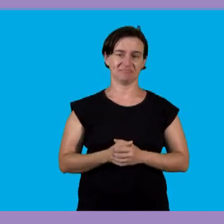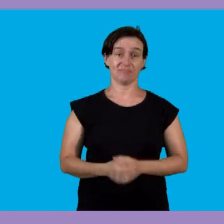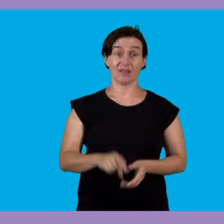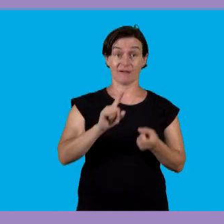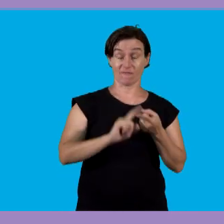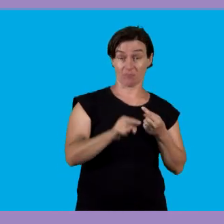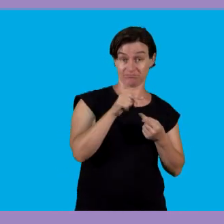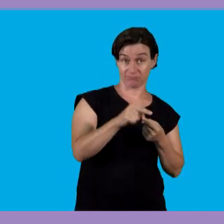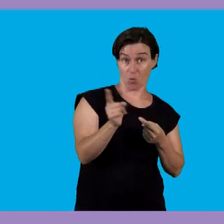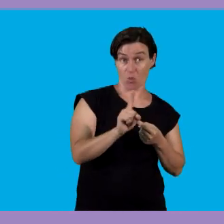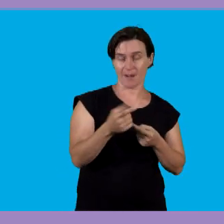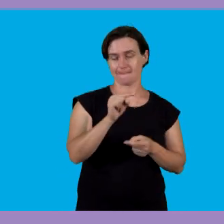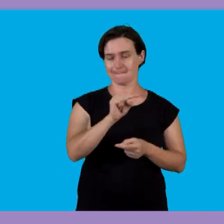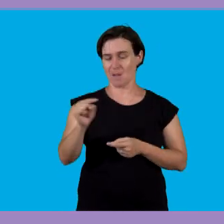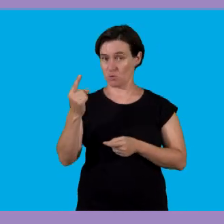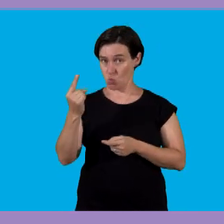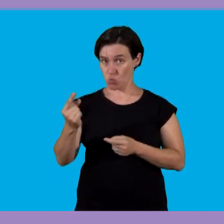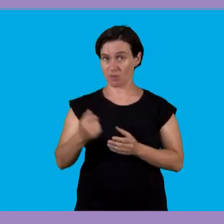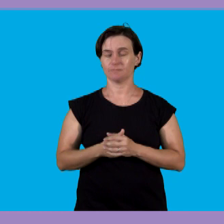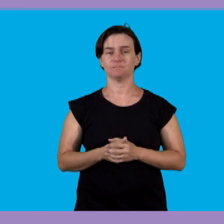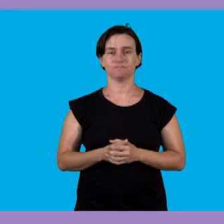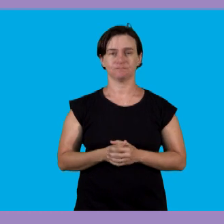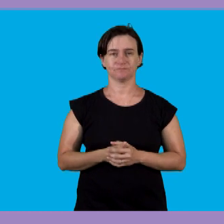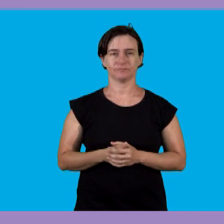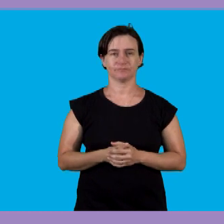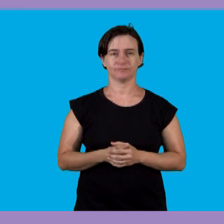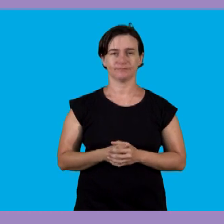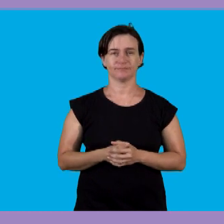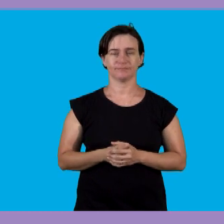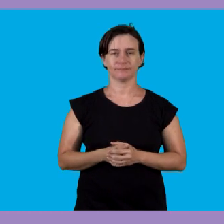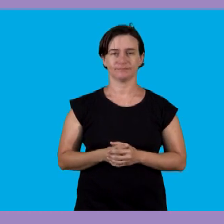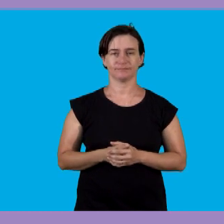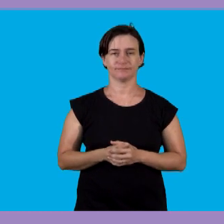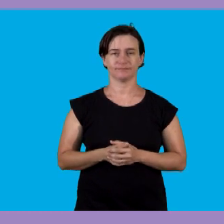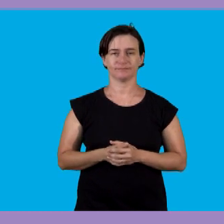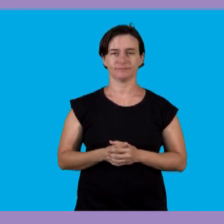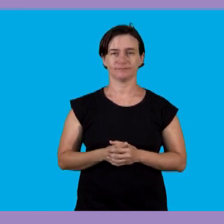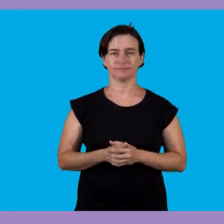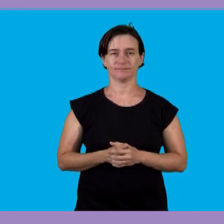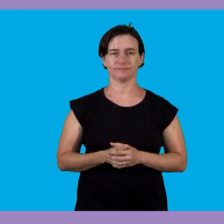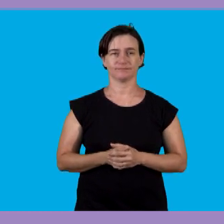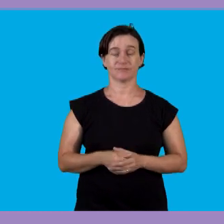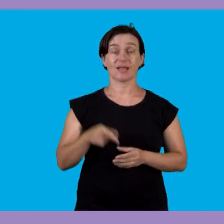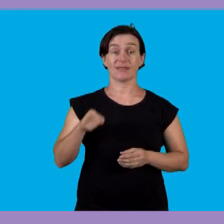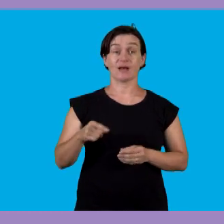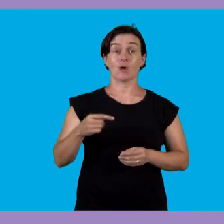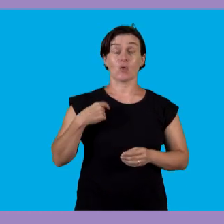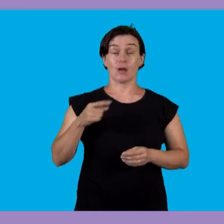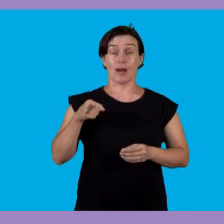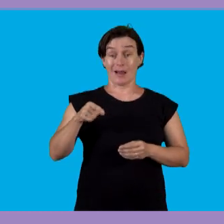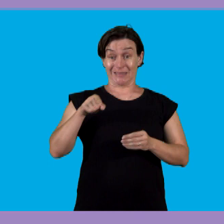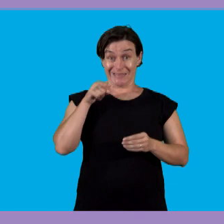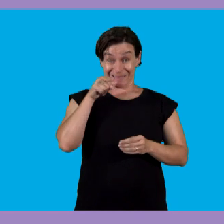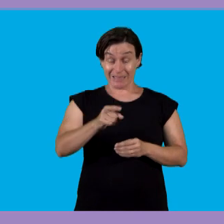Then from that quotient, we are going to subtract 1, and then we are going to